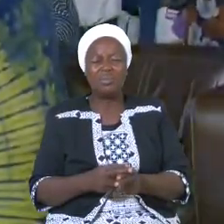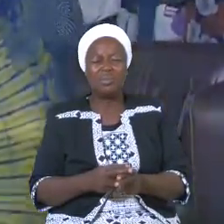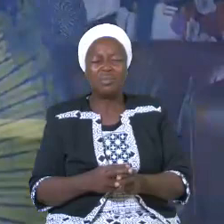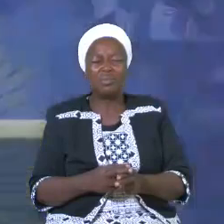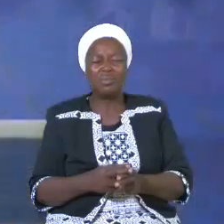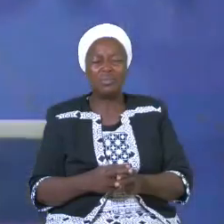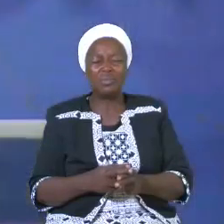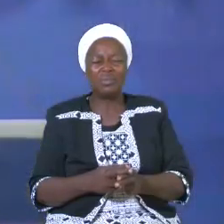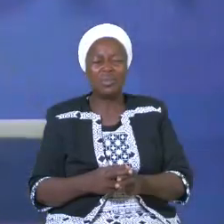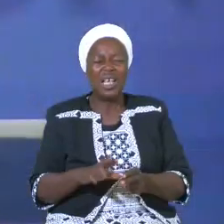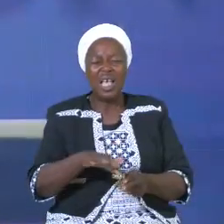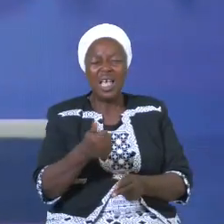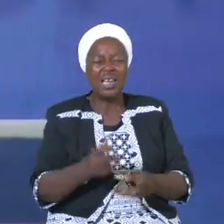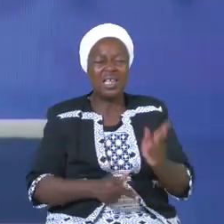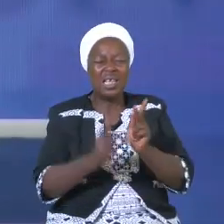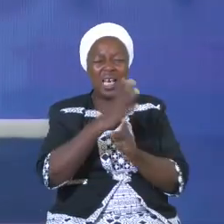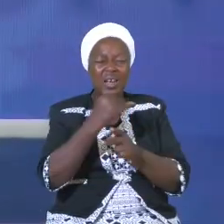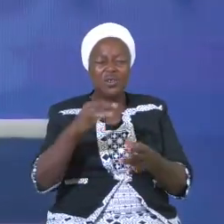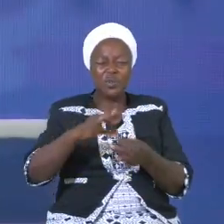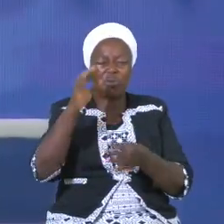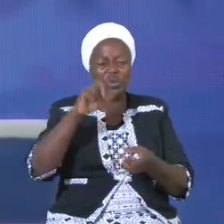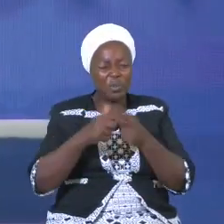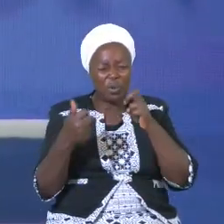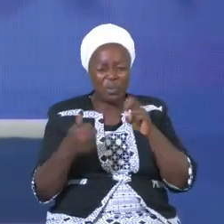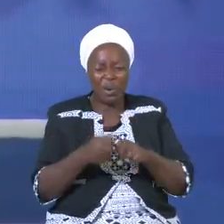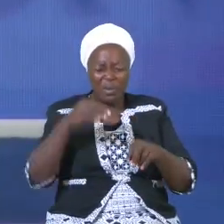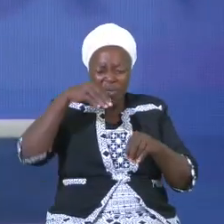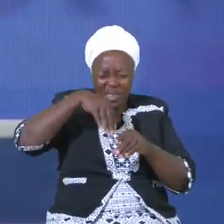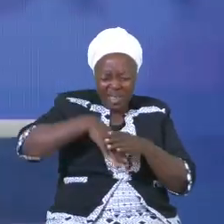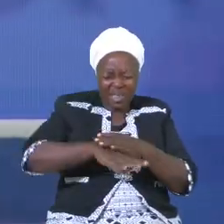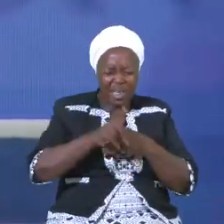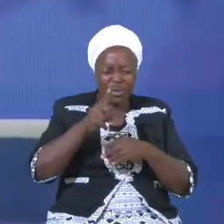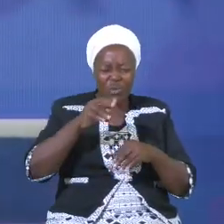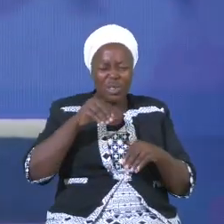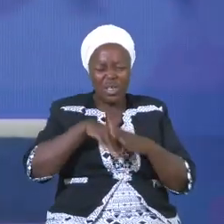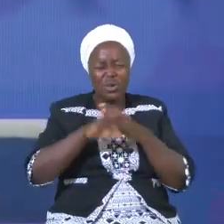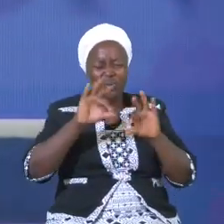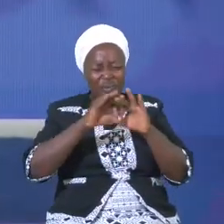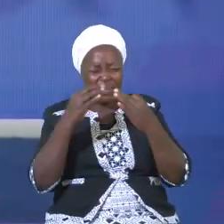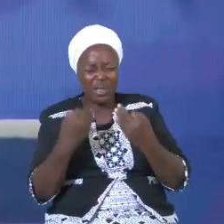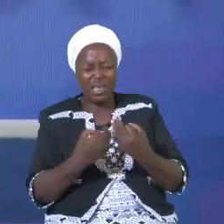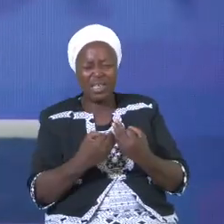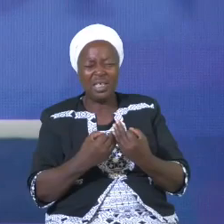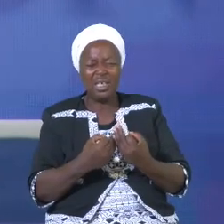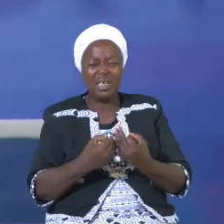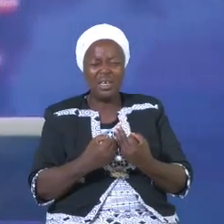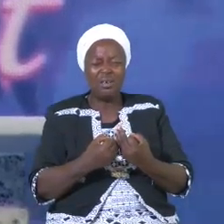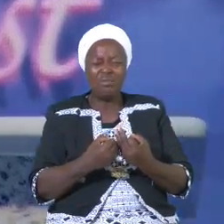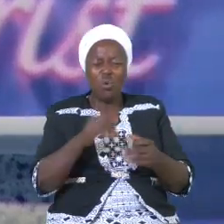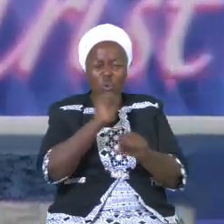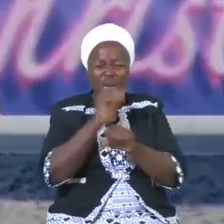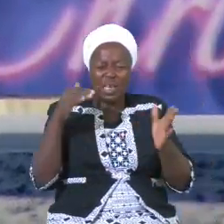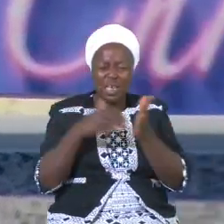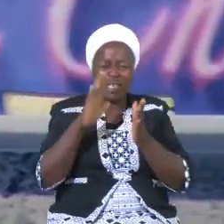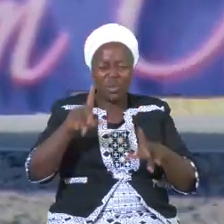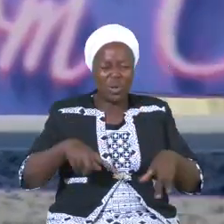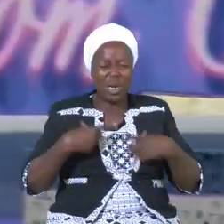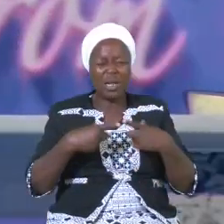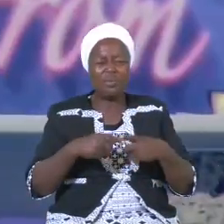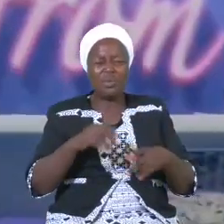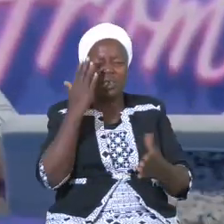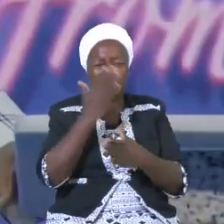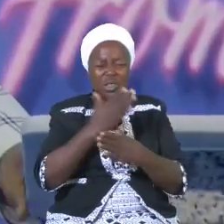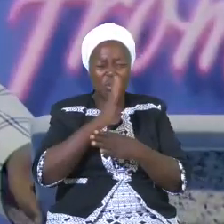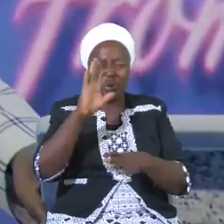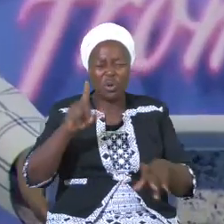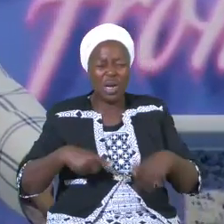any kind of spiritual problem inside you in your family to mention your life disturbing your life